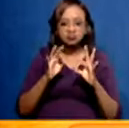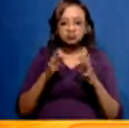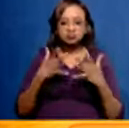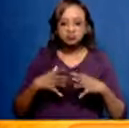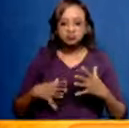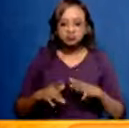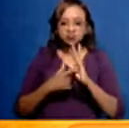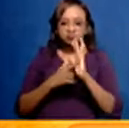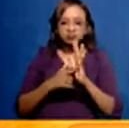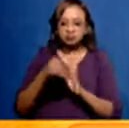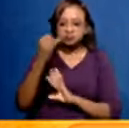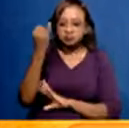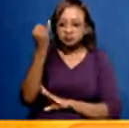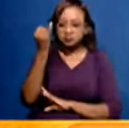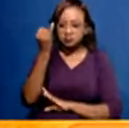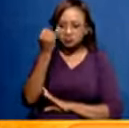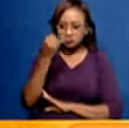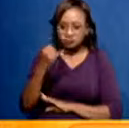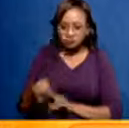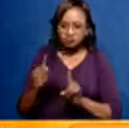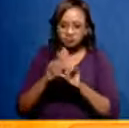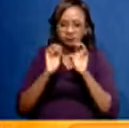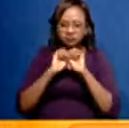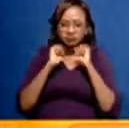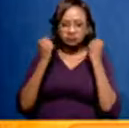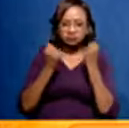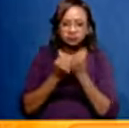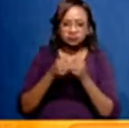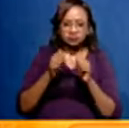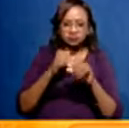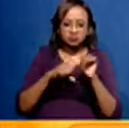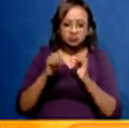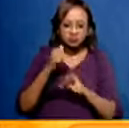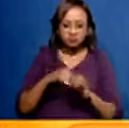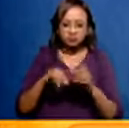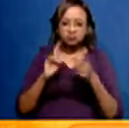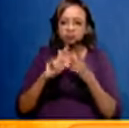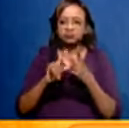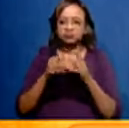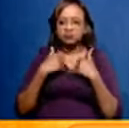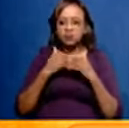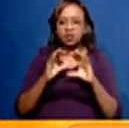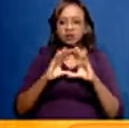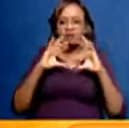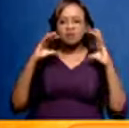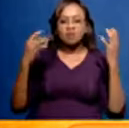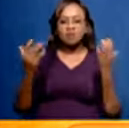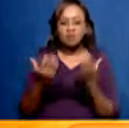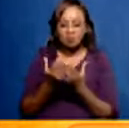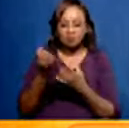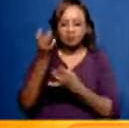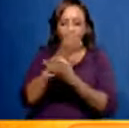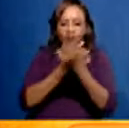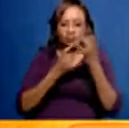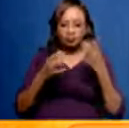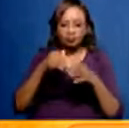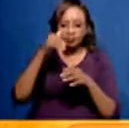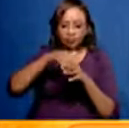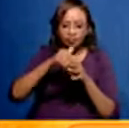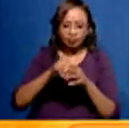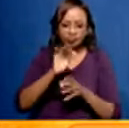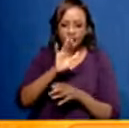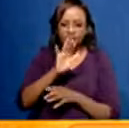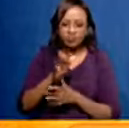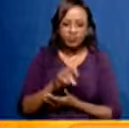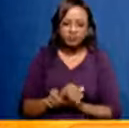and social sciences. I mentioned the importance of critical thinking. We have global stars in the Faculty of Arts